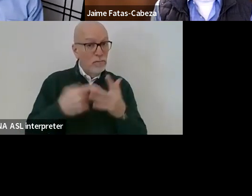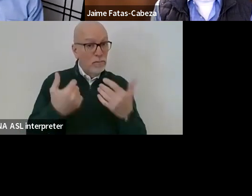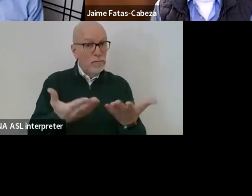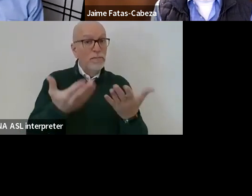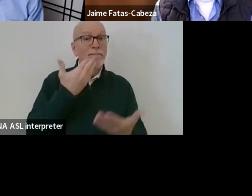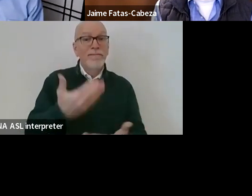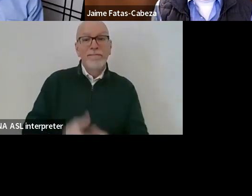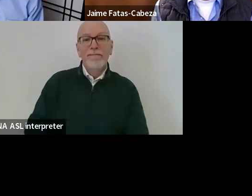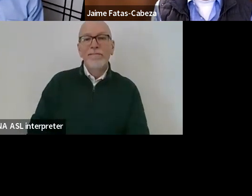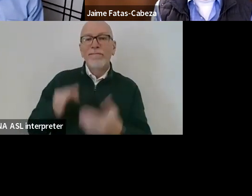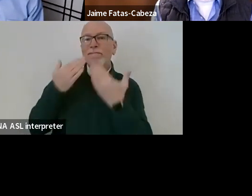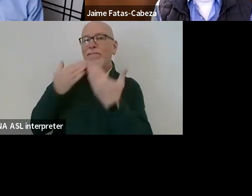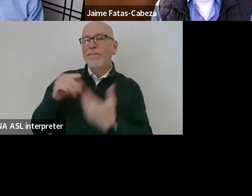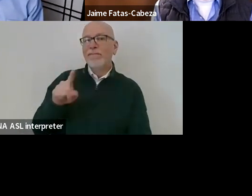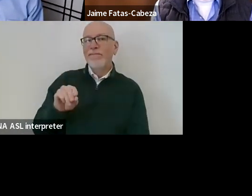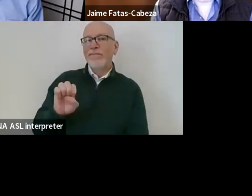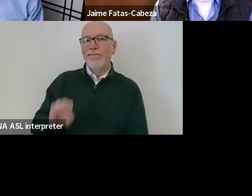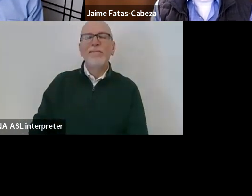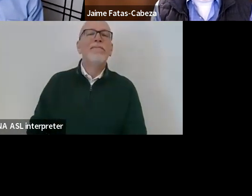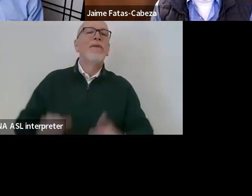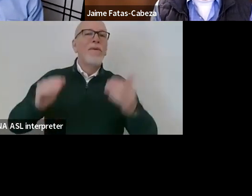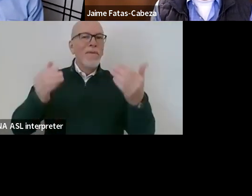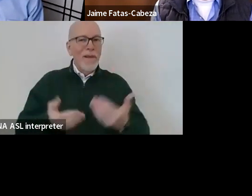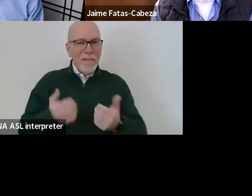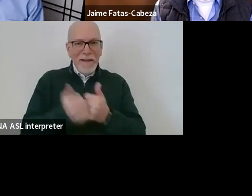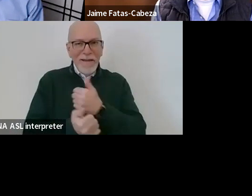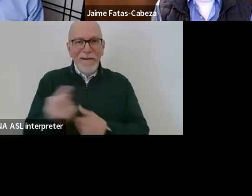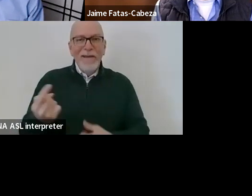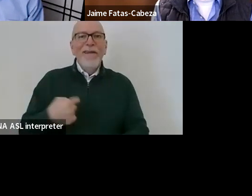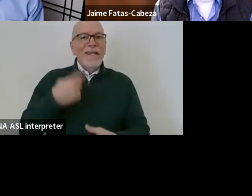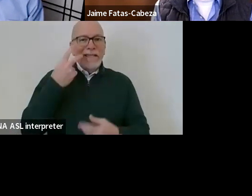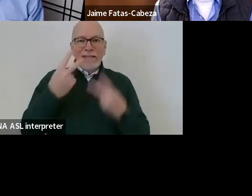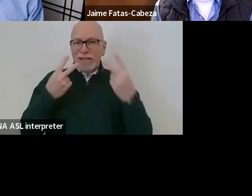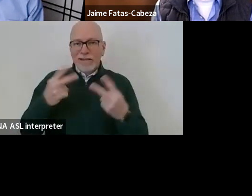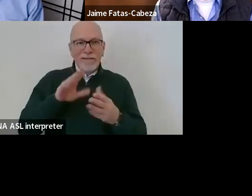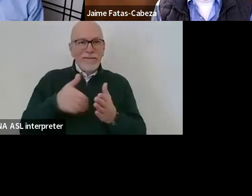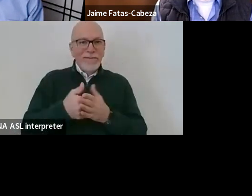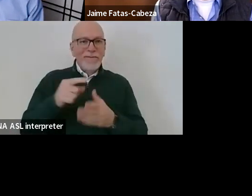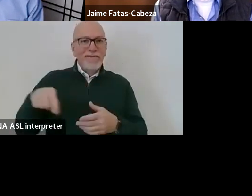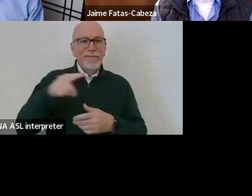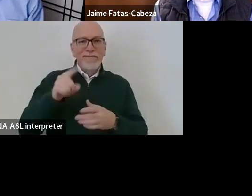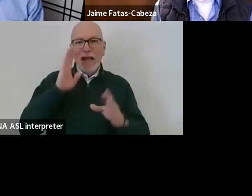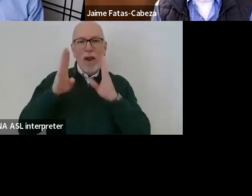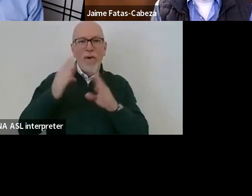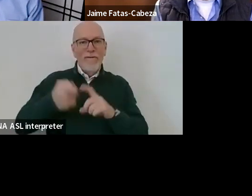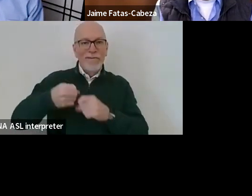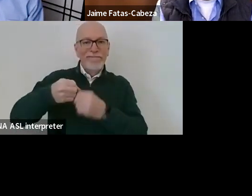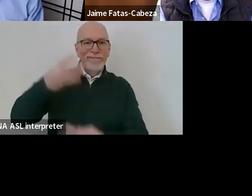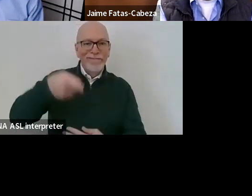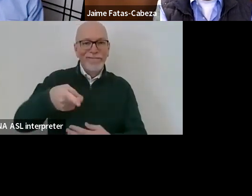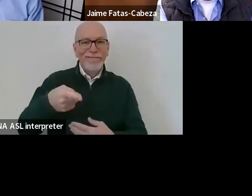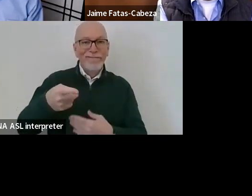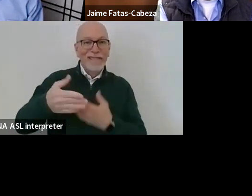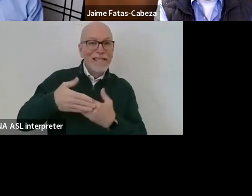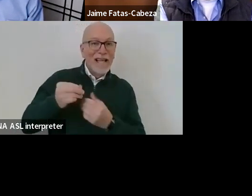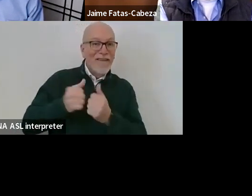you. Thank you, Zoe. Well, welcome everybody. I'm seeing all the hellos from afar, near and